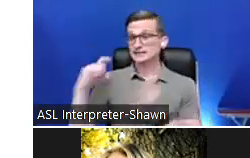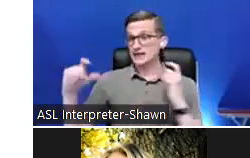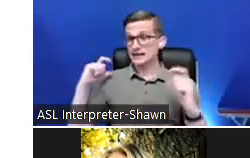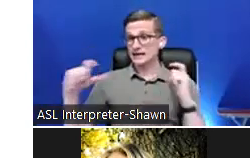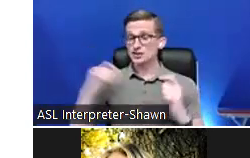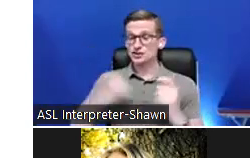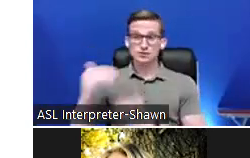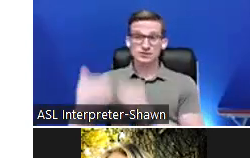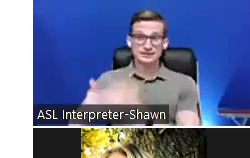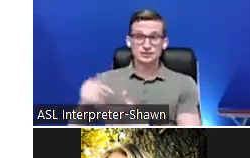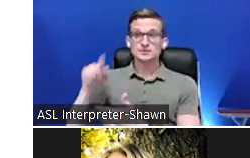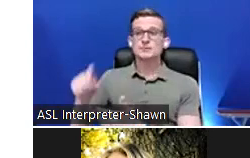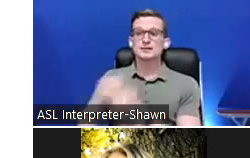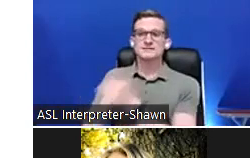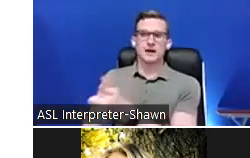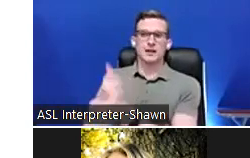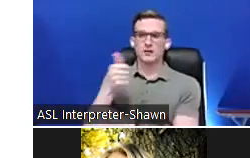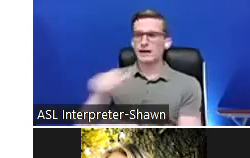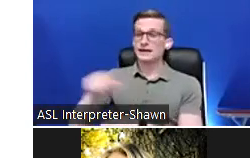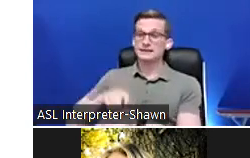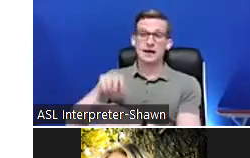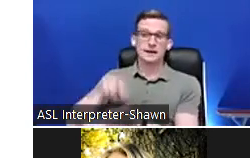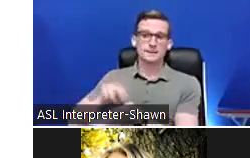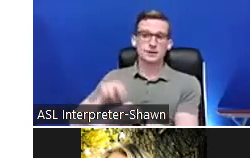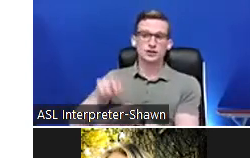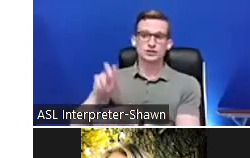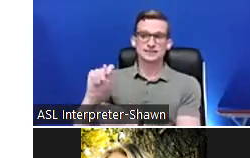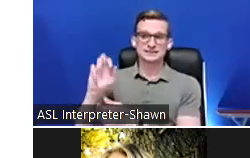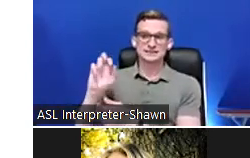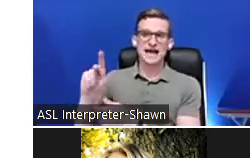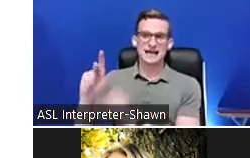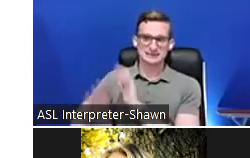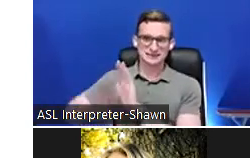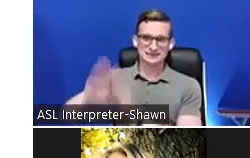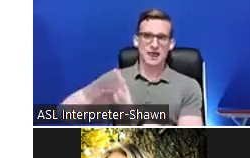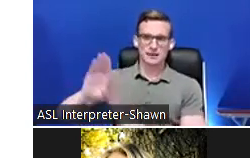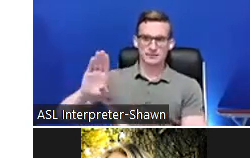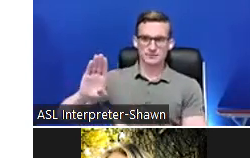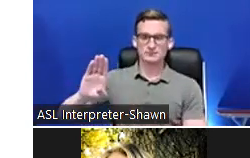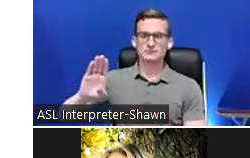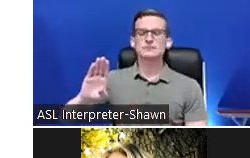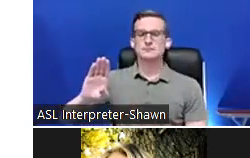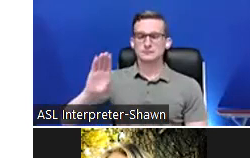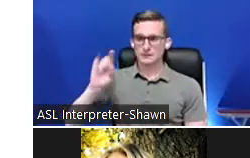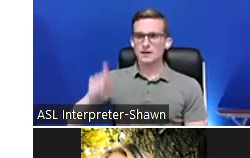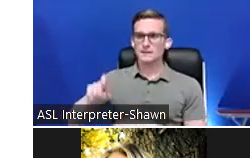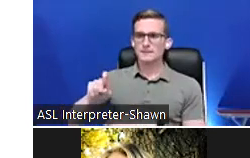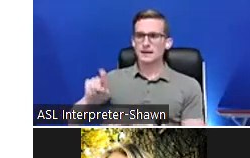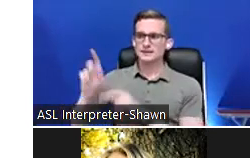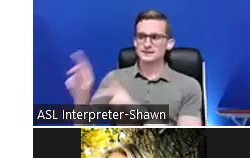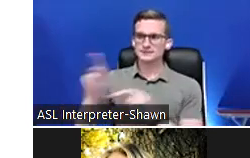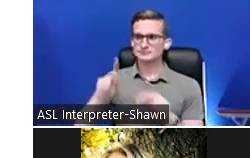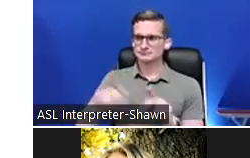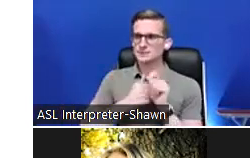followed anytime there are nursing tasks that are being developed, and that should be done in compliance with the Nurse